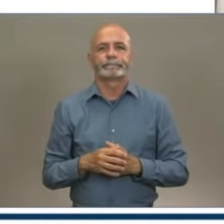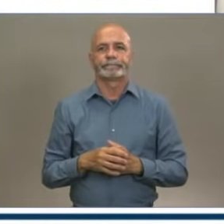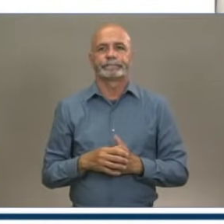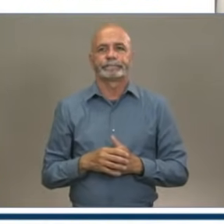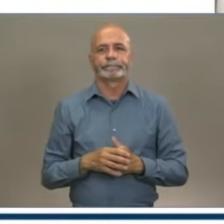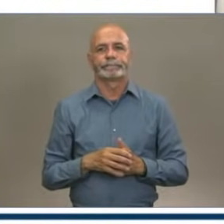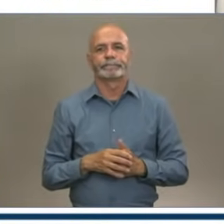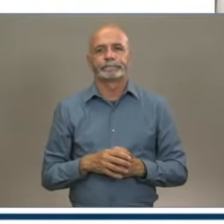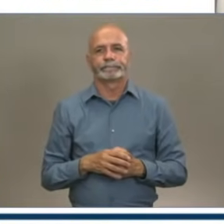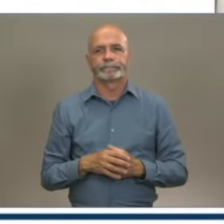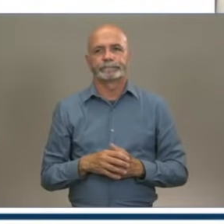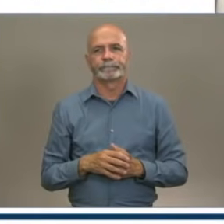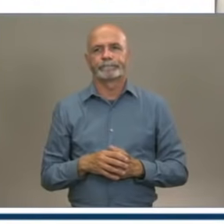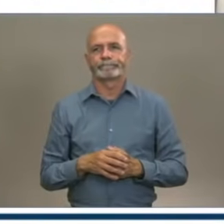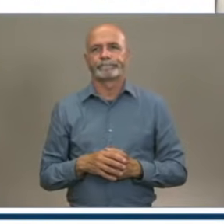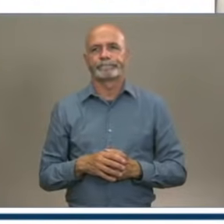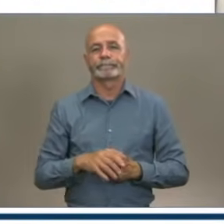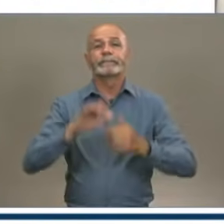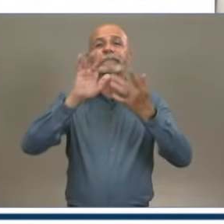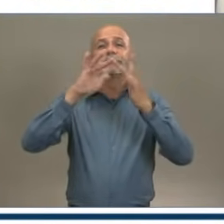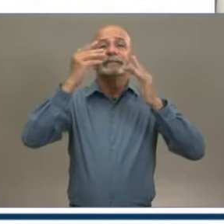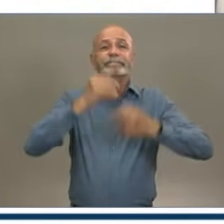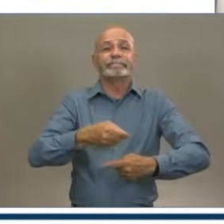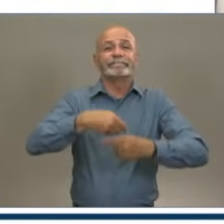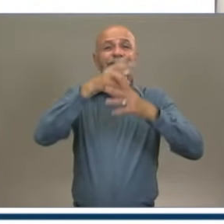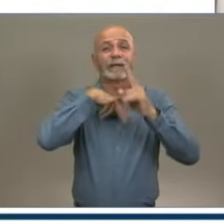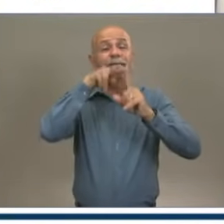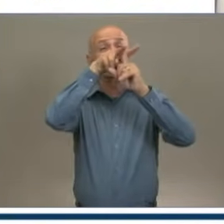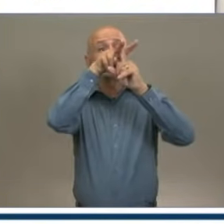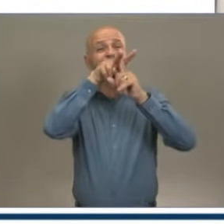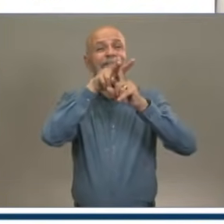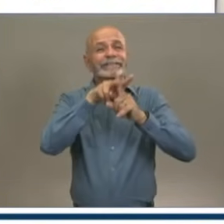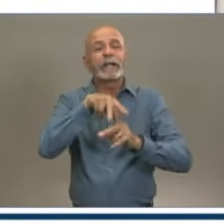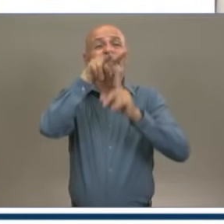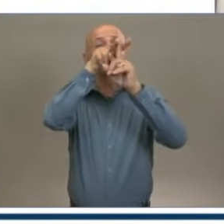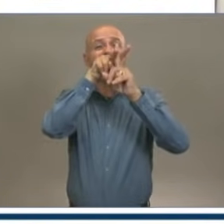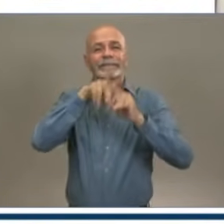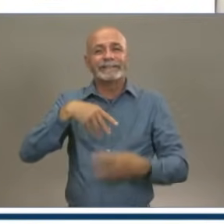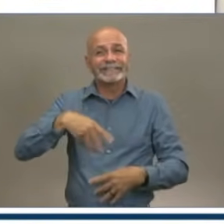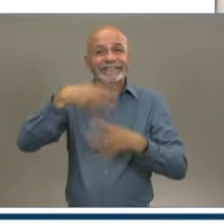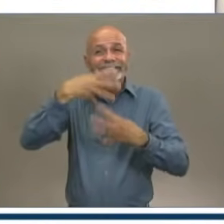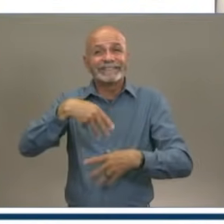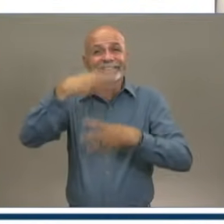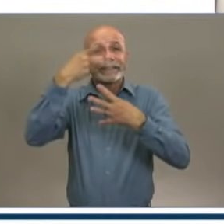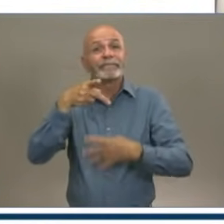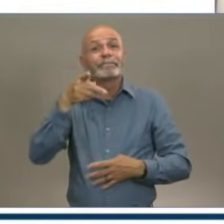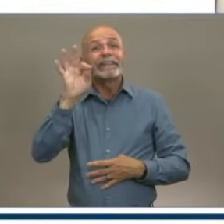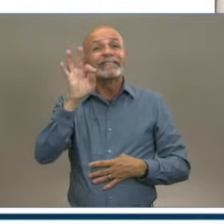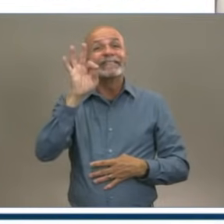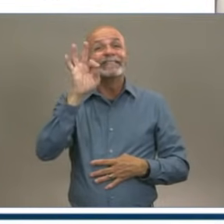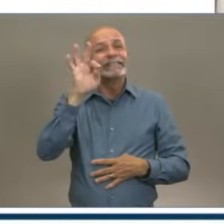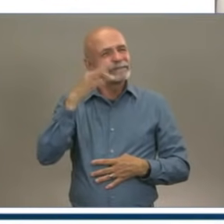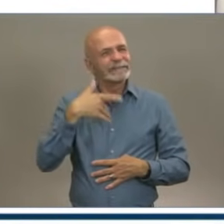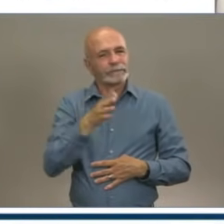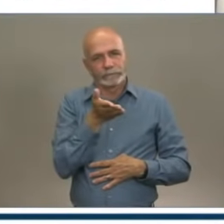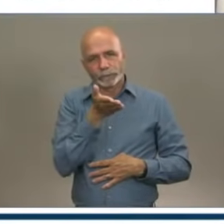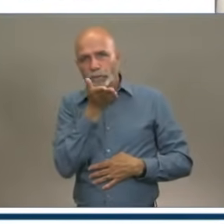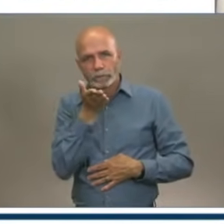there's basically zero availability for Pfizer. Quite a few places you can get